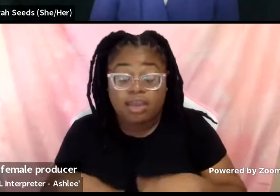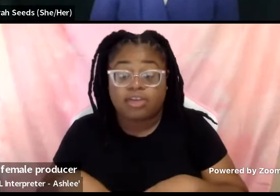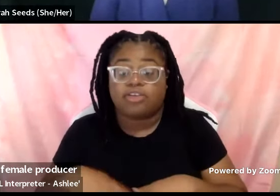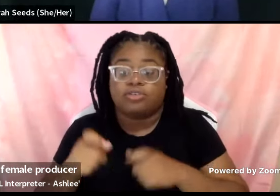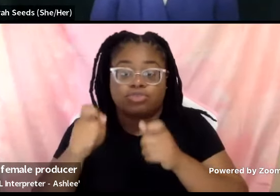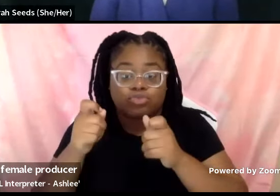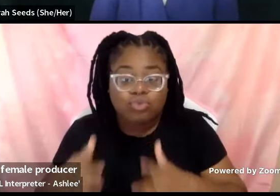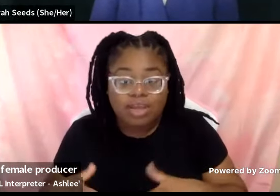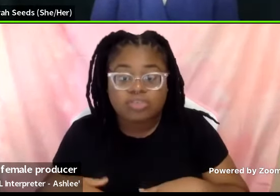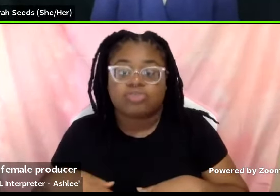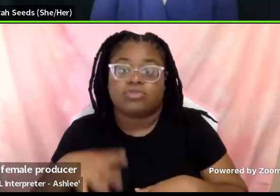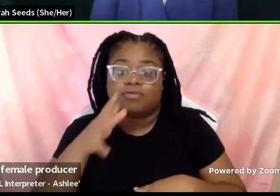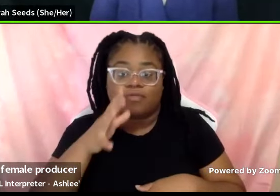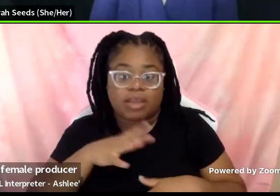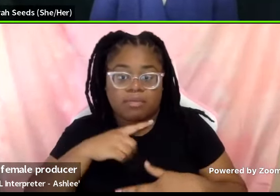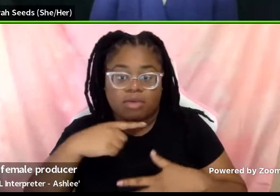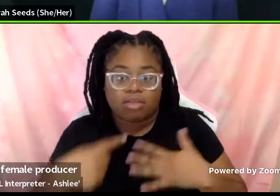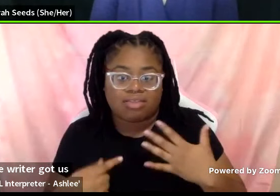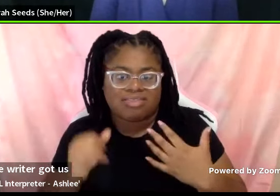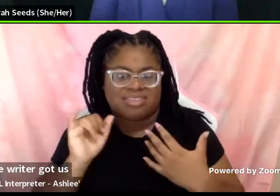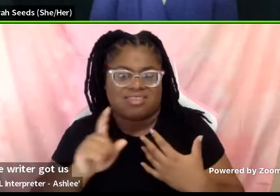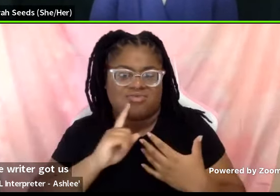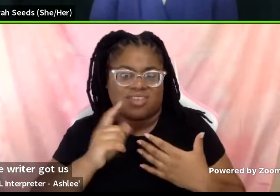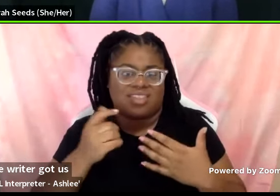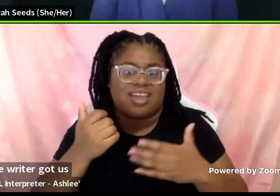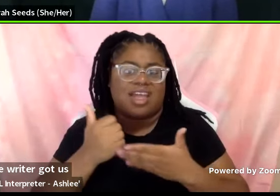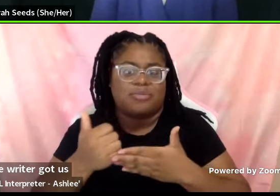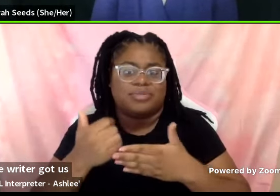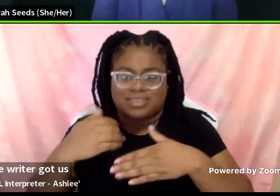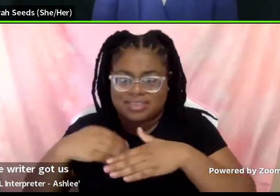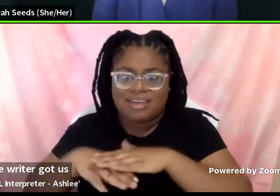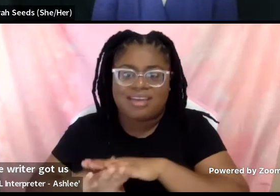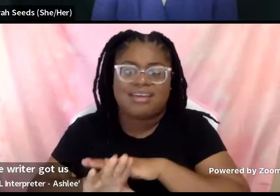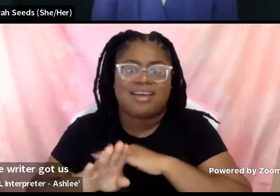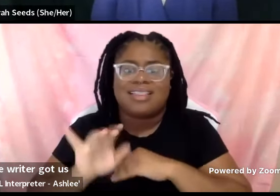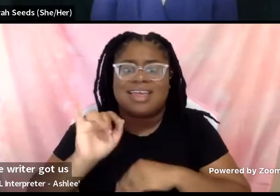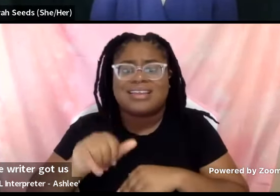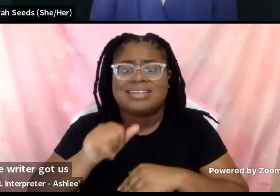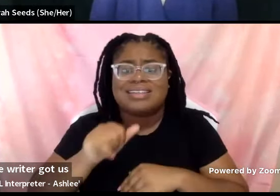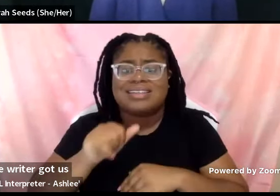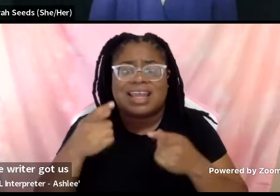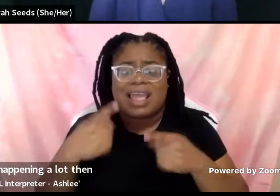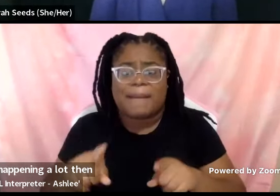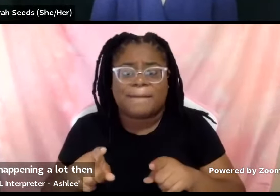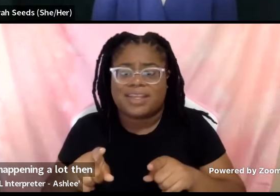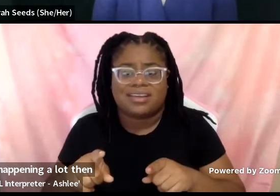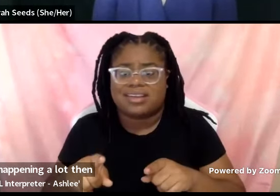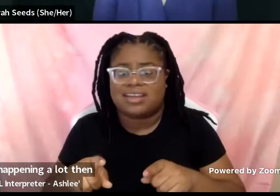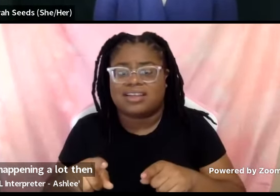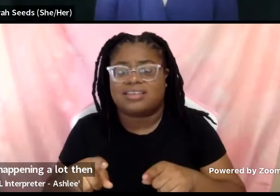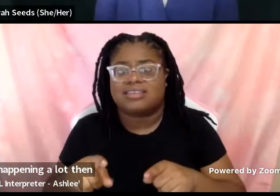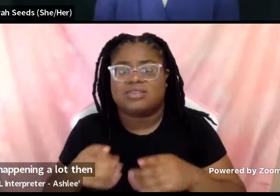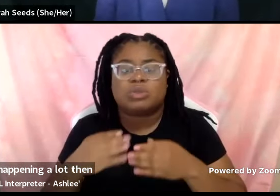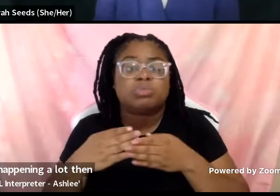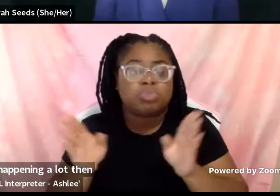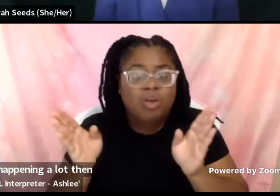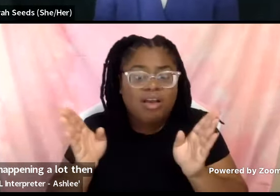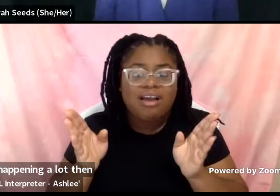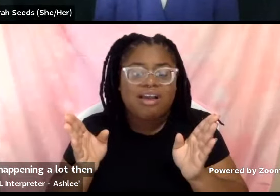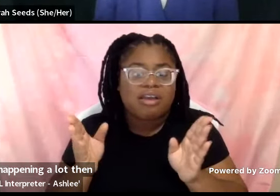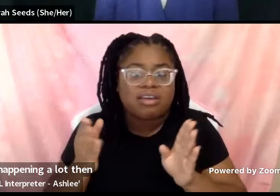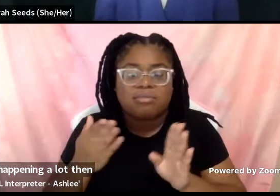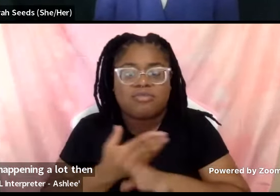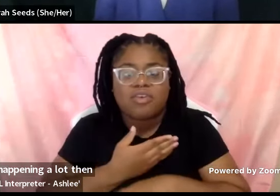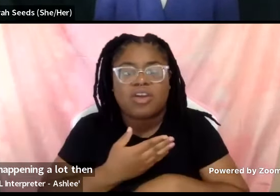in the room, because that was not really happening a lot then. I mean, they had Broad City, and a lot of people were looking for kind of like the